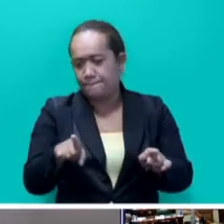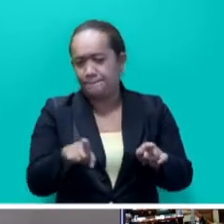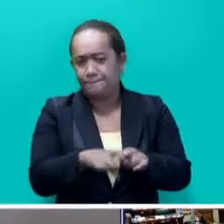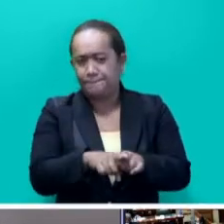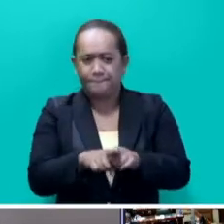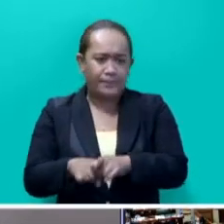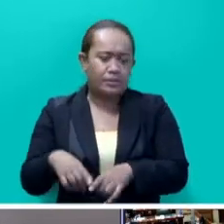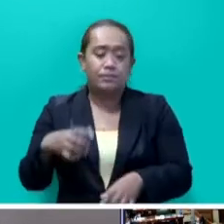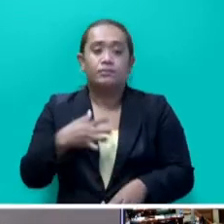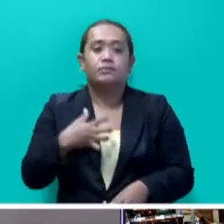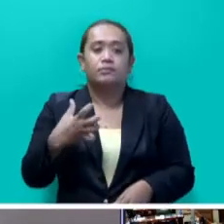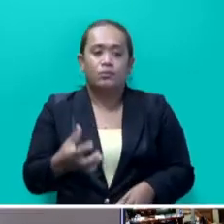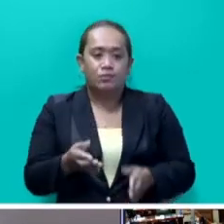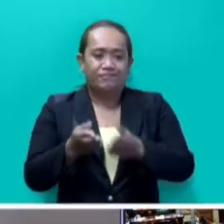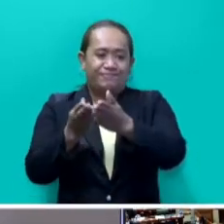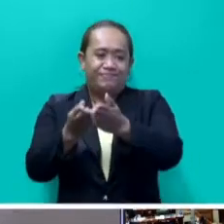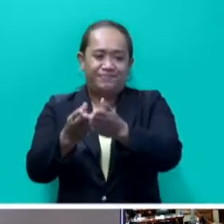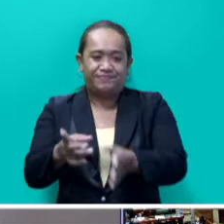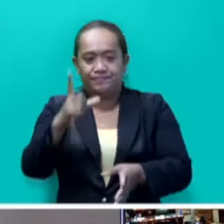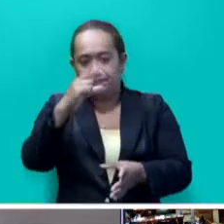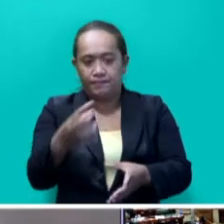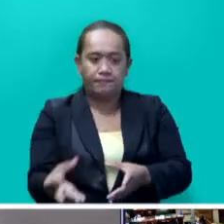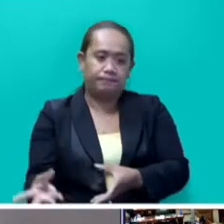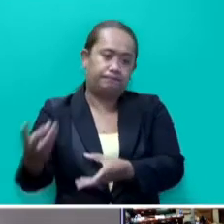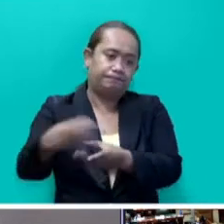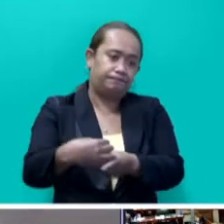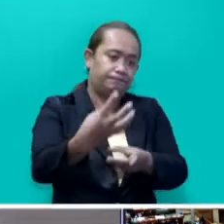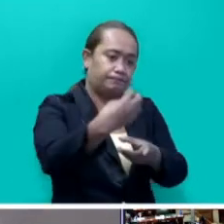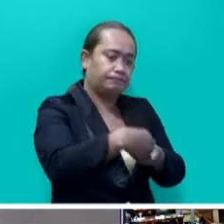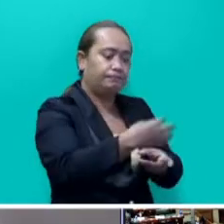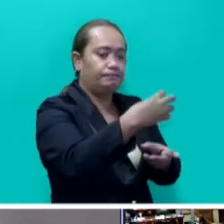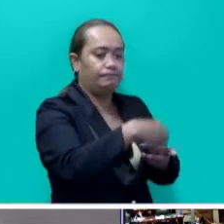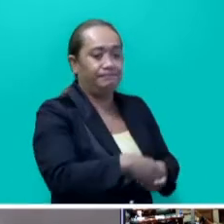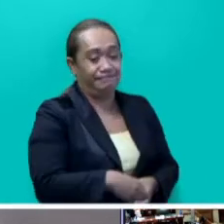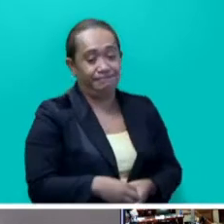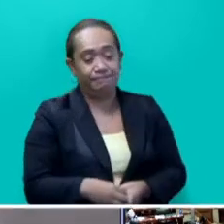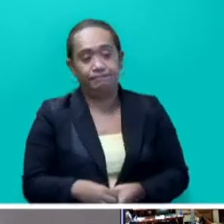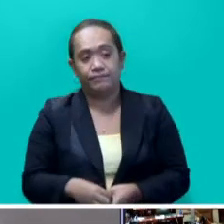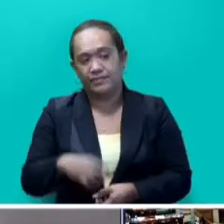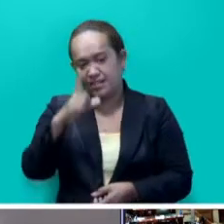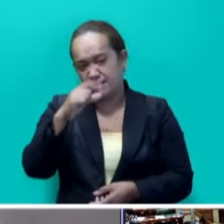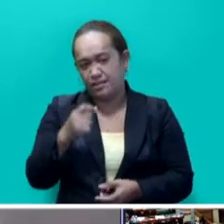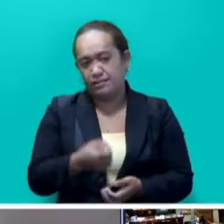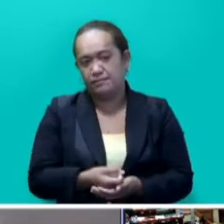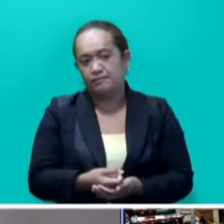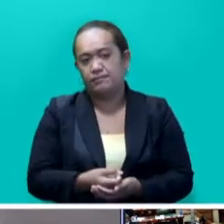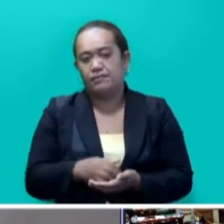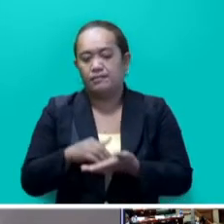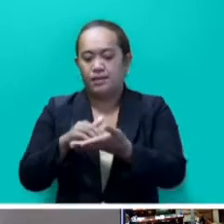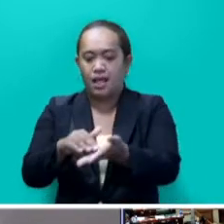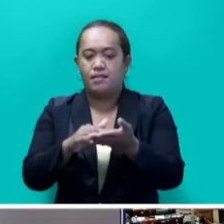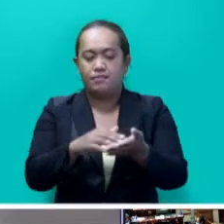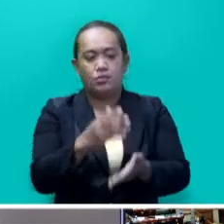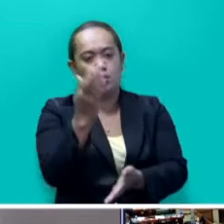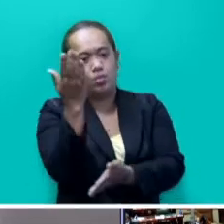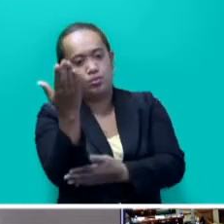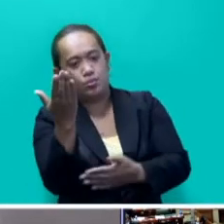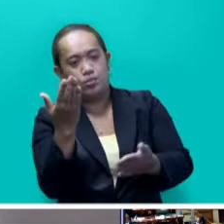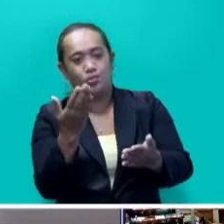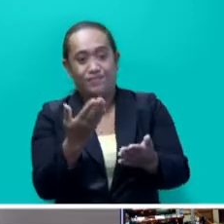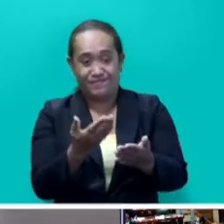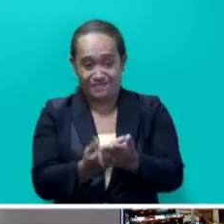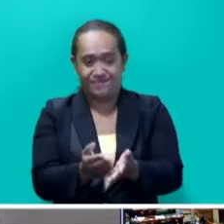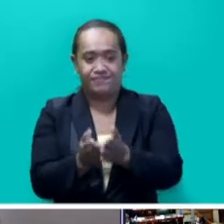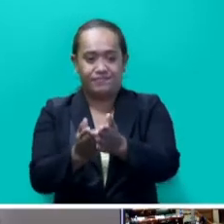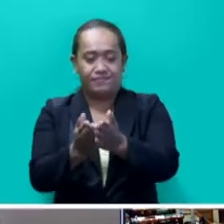in shipping services. It actually promotes the facilitation and regular and reliable shipping services,